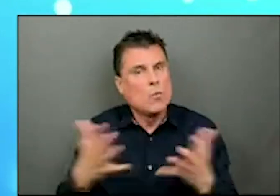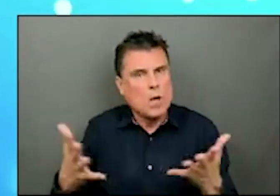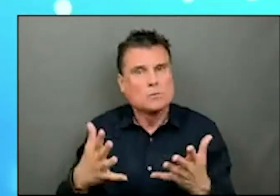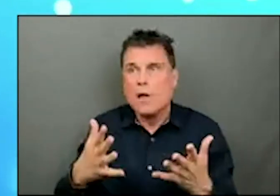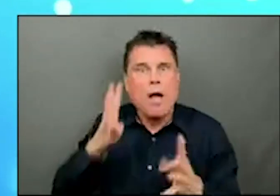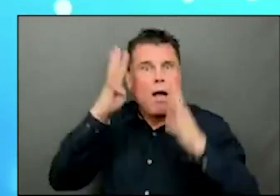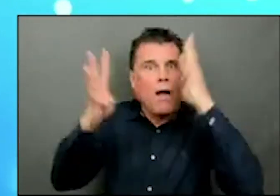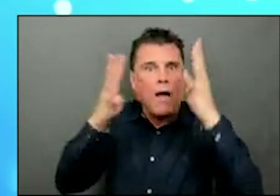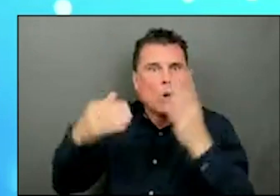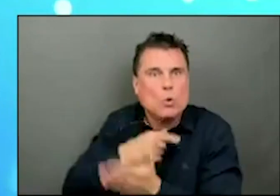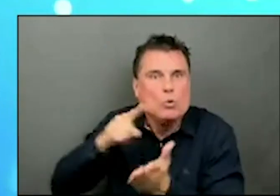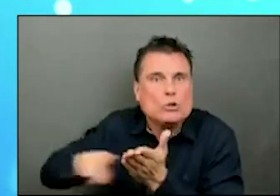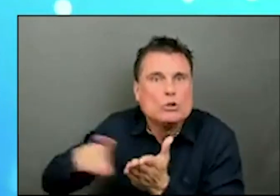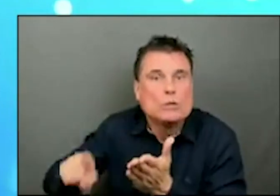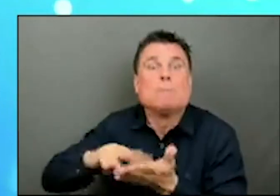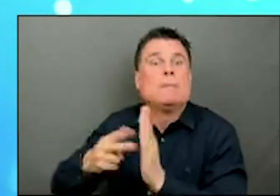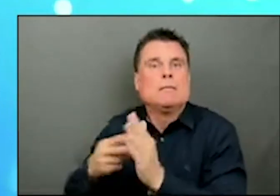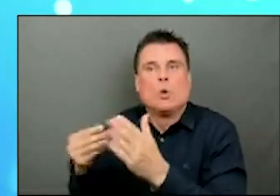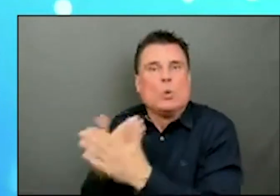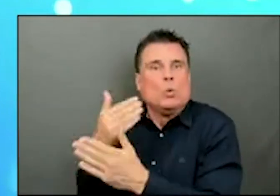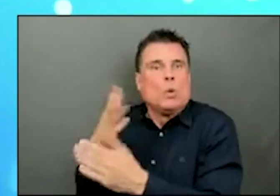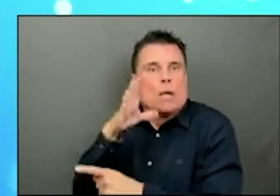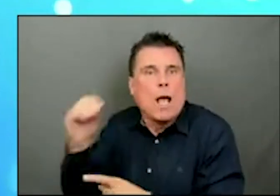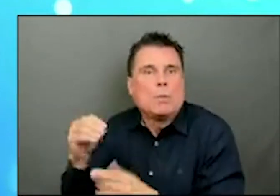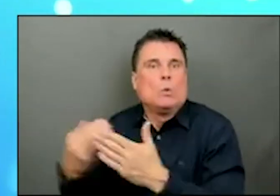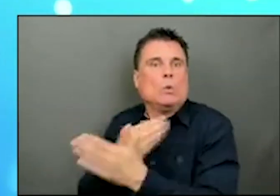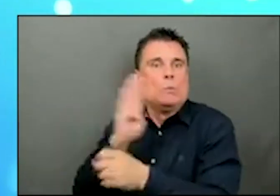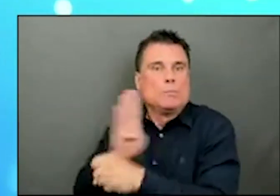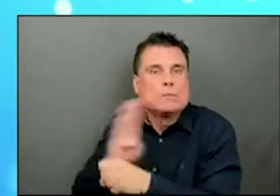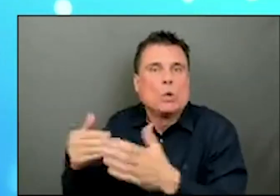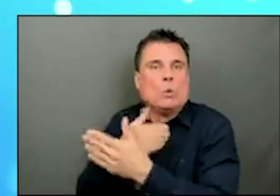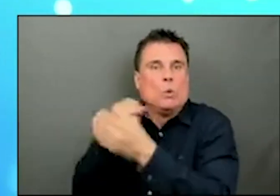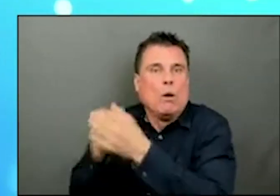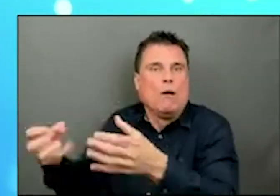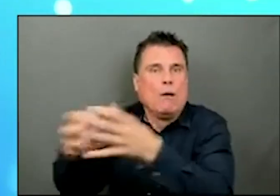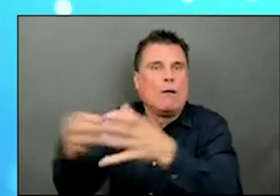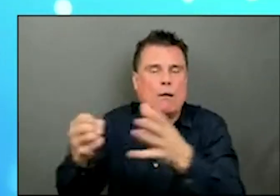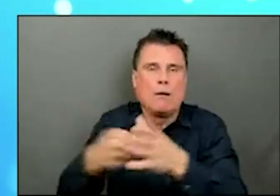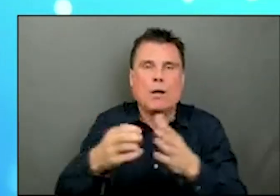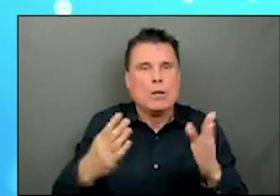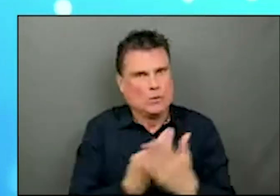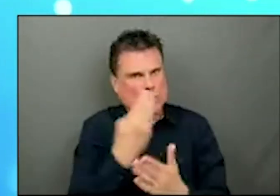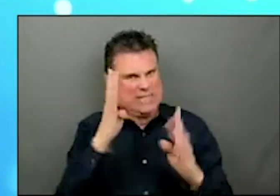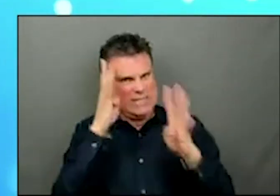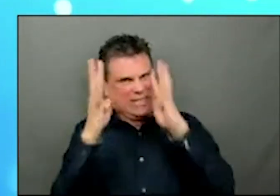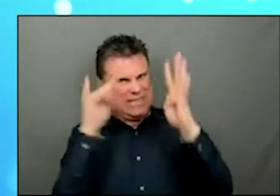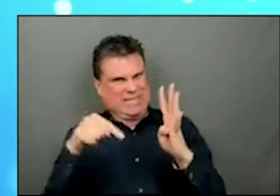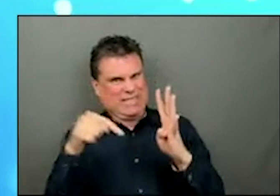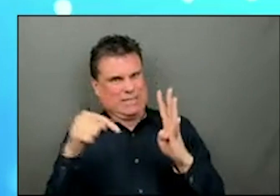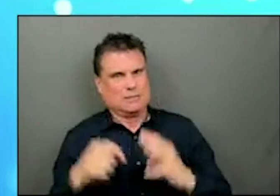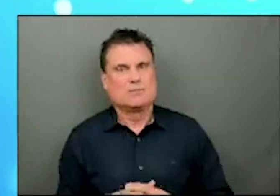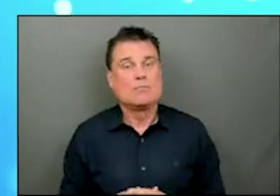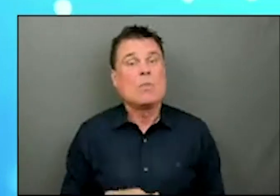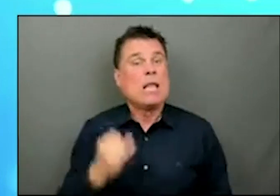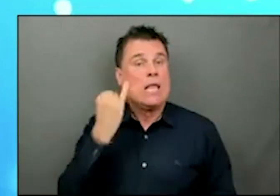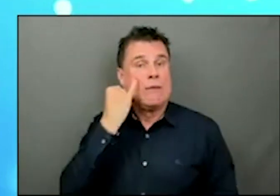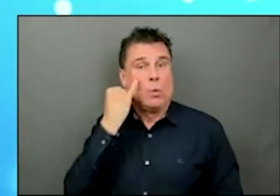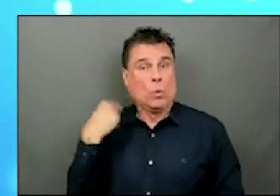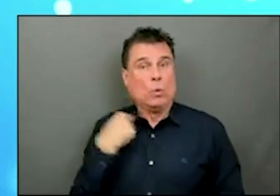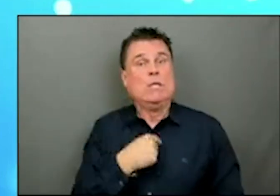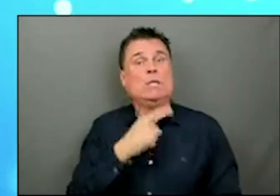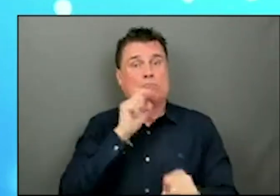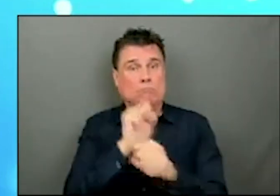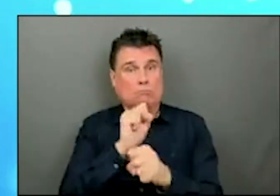clusters, and new opportunities at scale. When we have supported these firms and these ideas and people, we've led